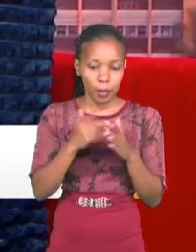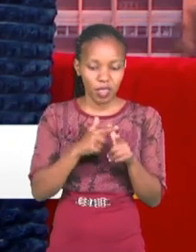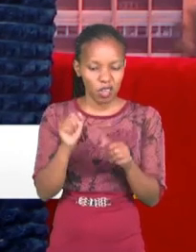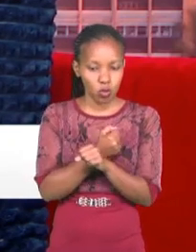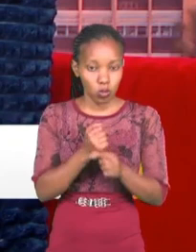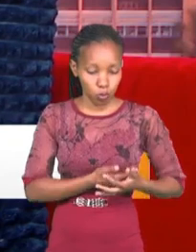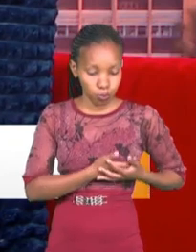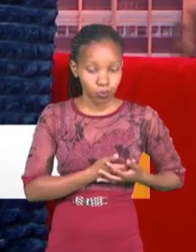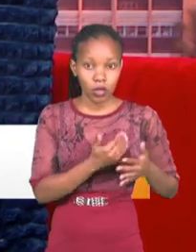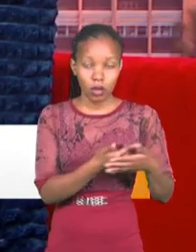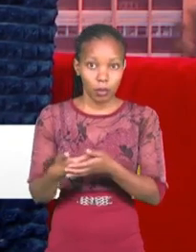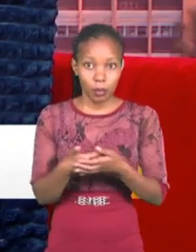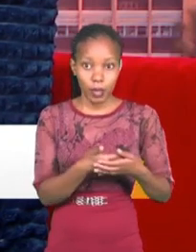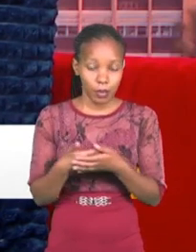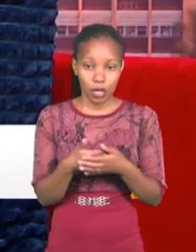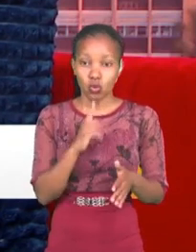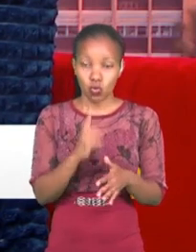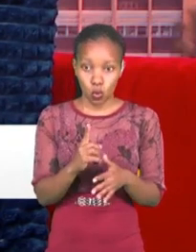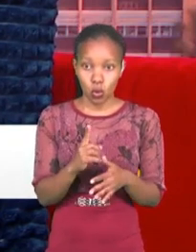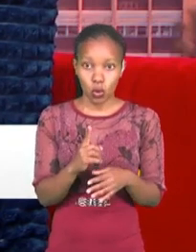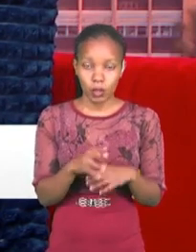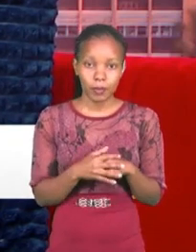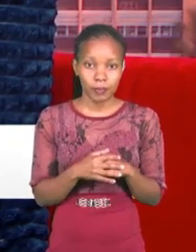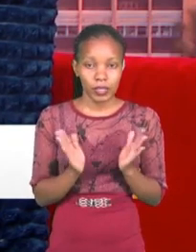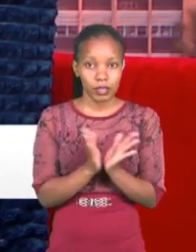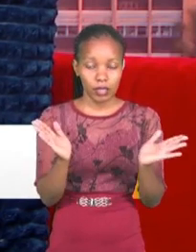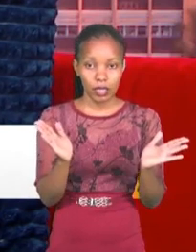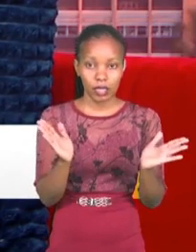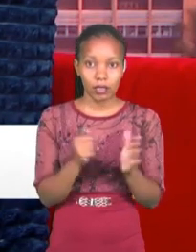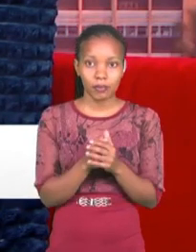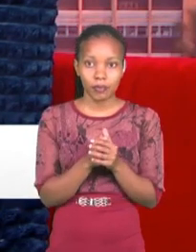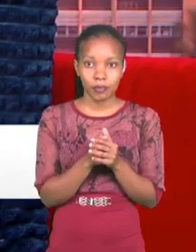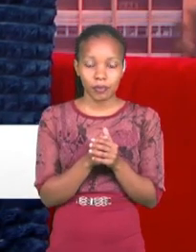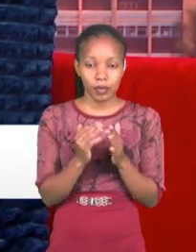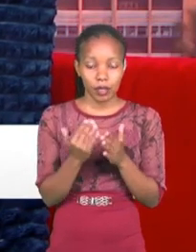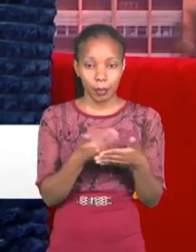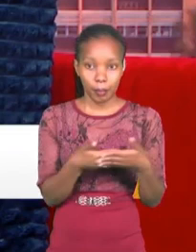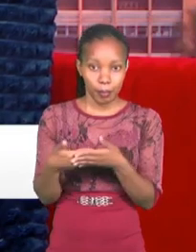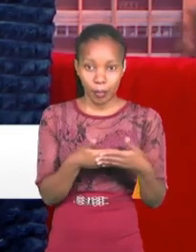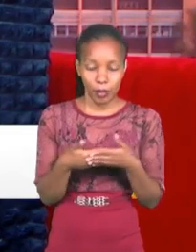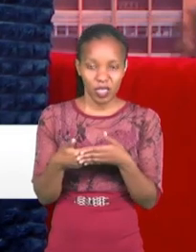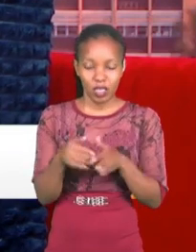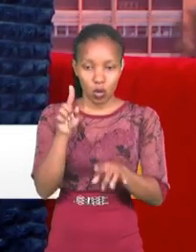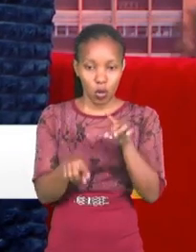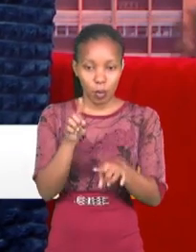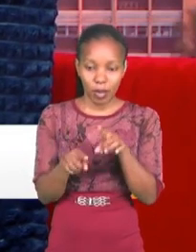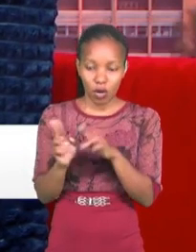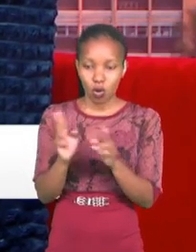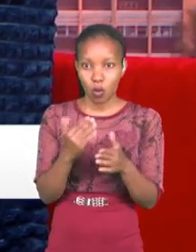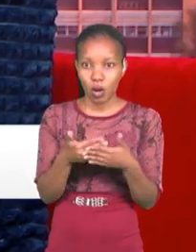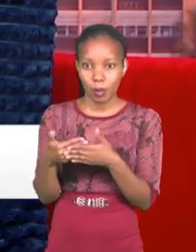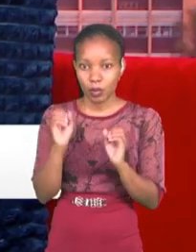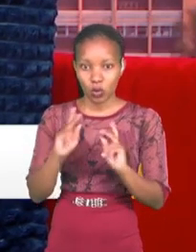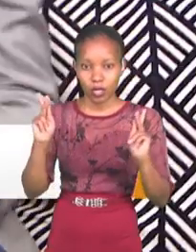milk gestation, right? And generally in preterm babies, immaturity is low compared to normal babies.